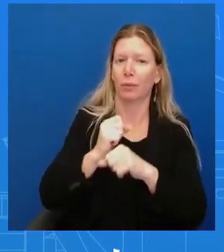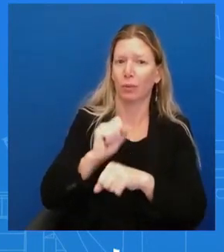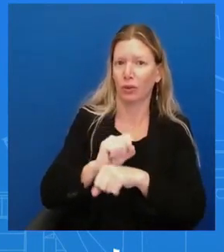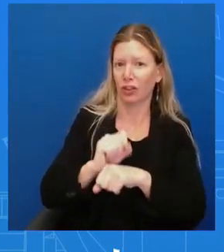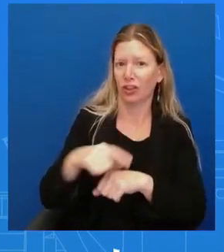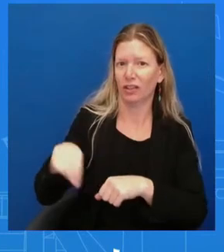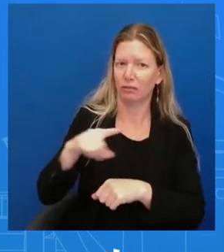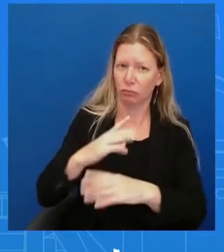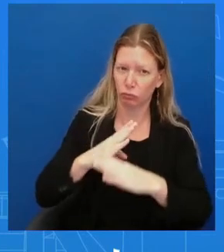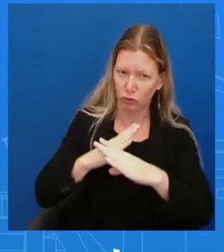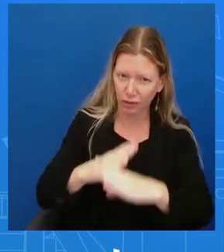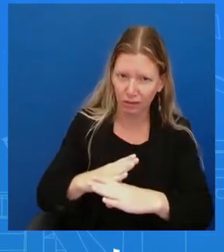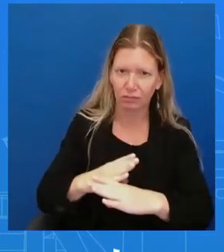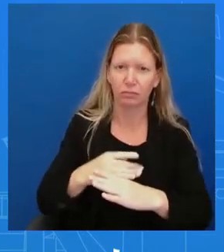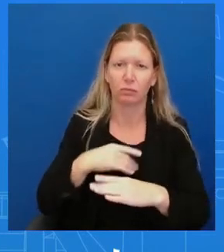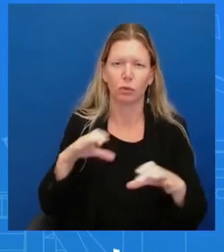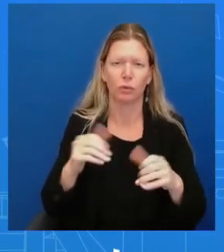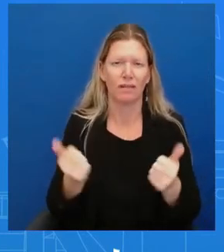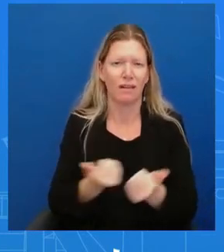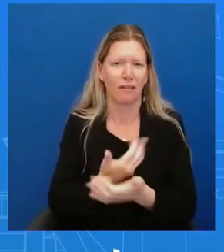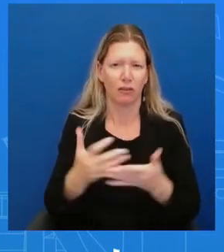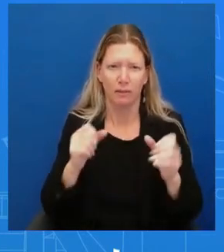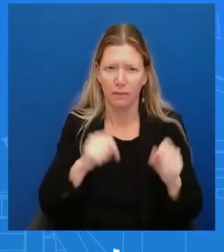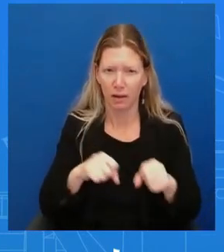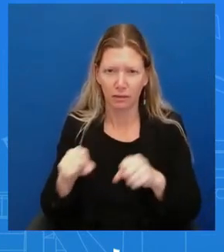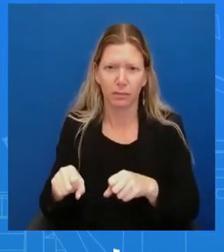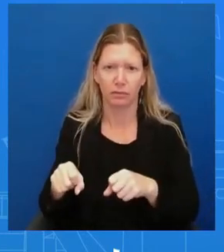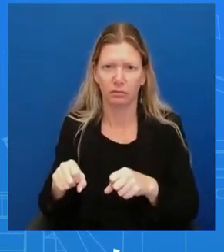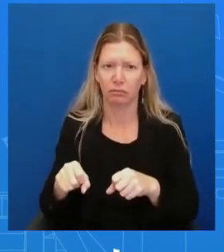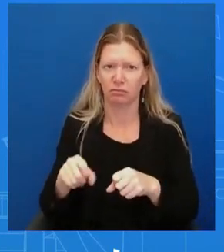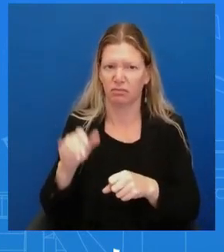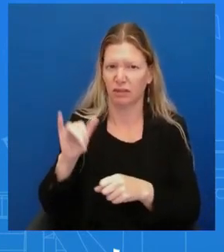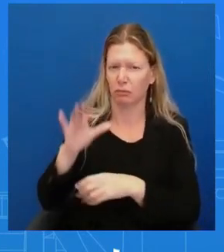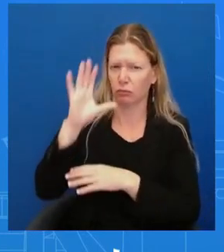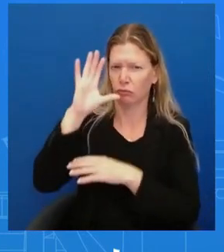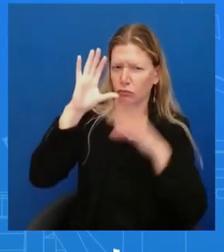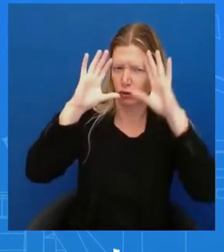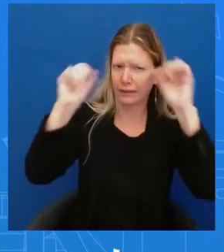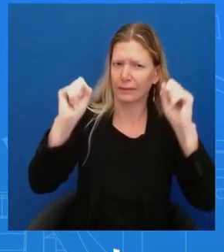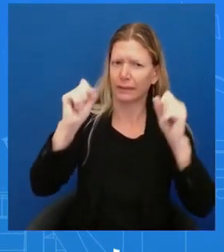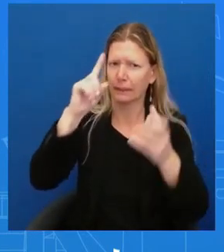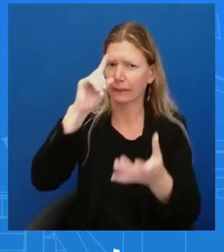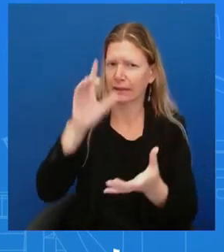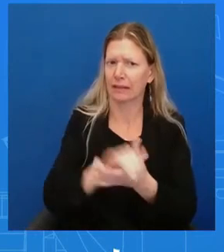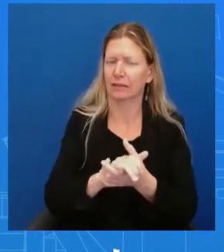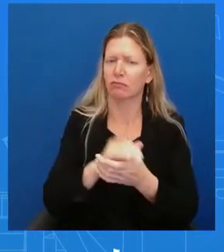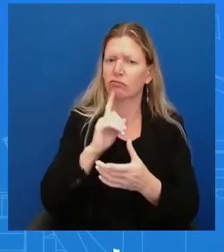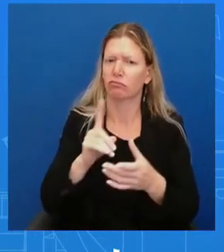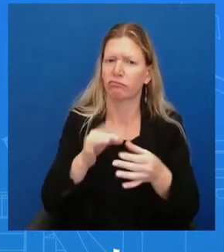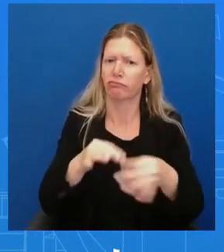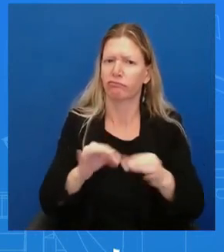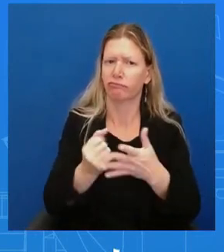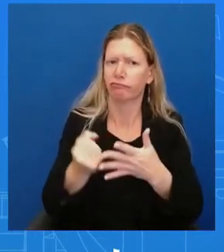This is something that this president believes is important, and so look, we're going to continue to do a